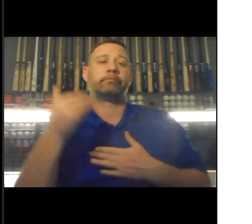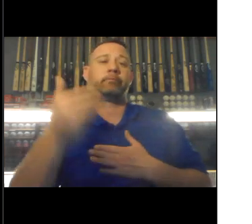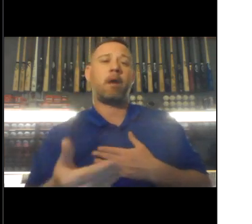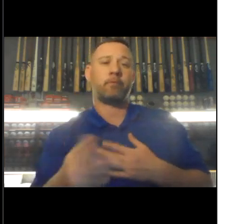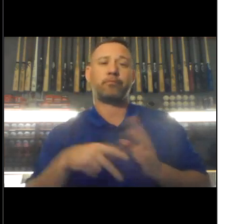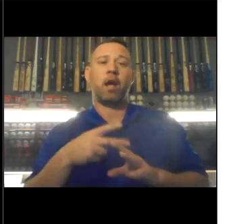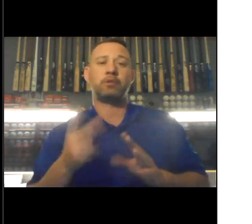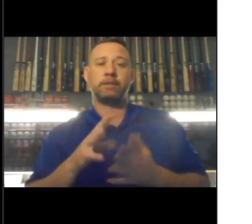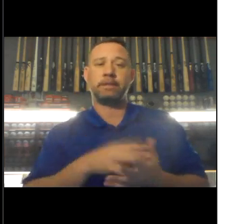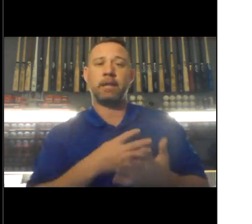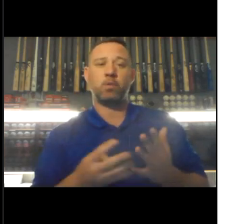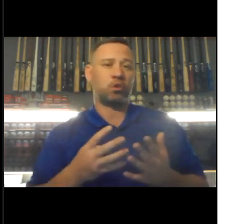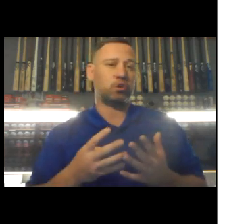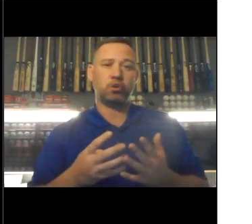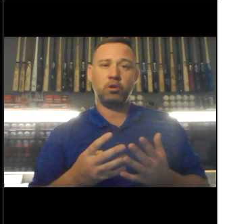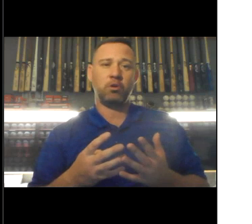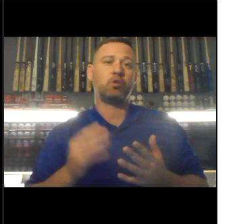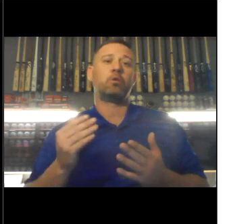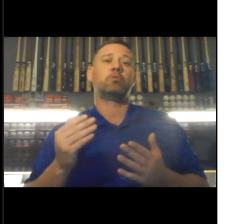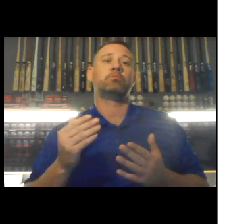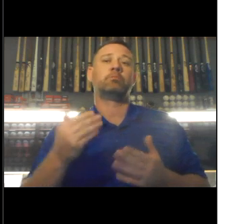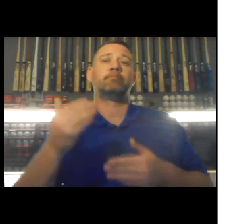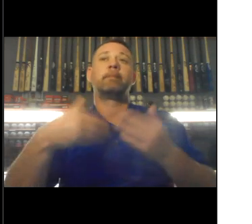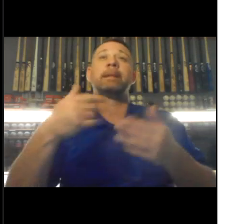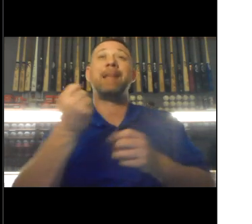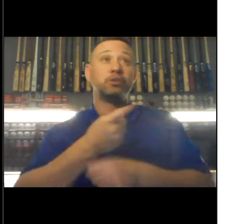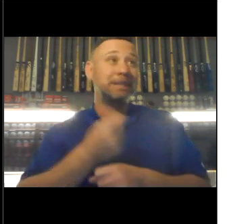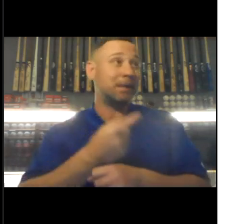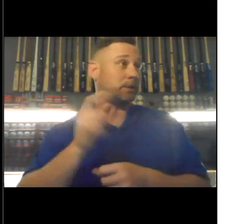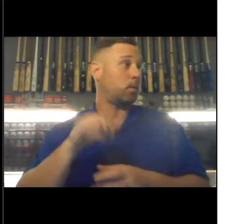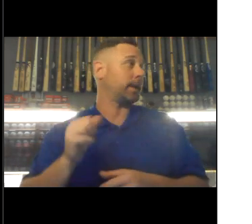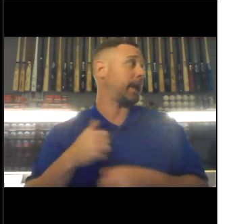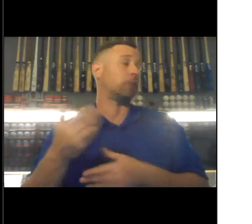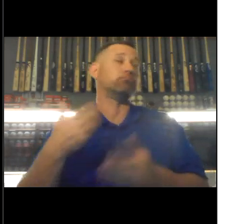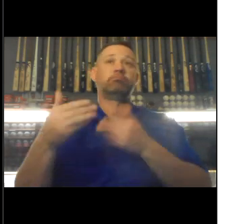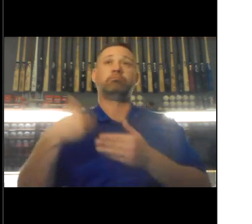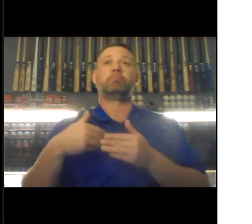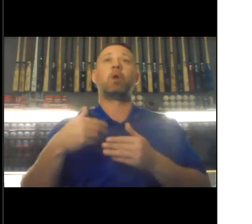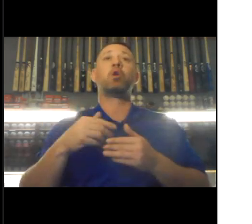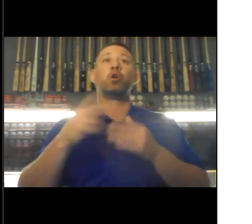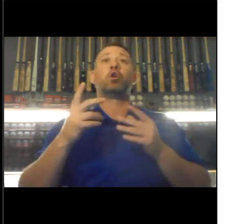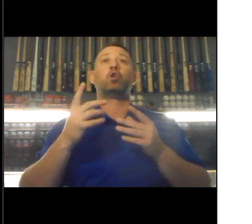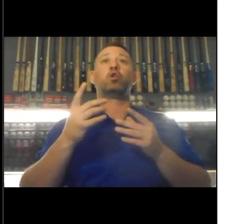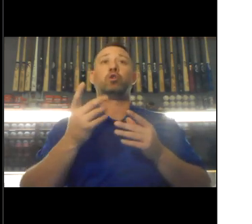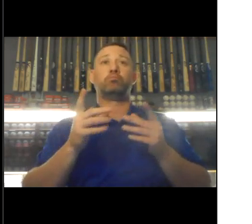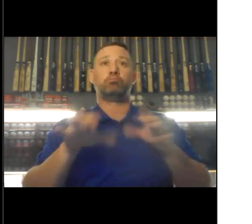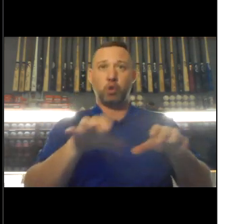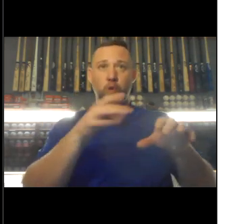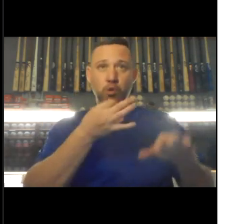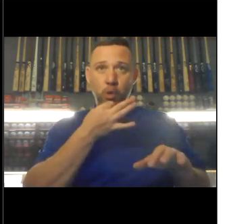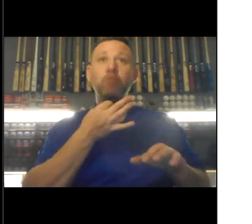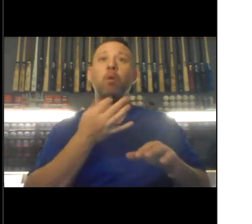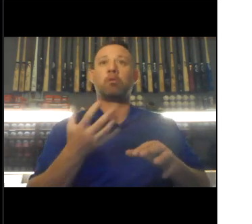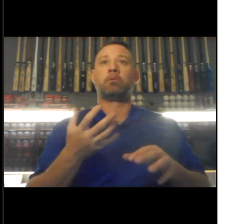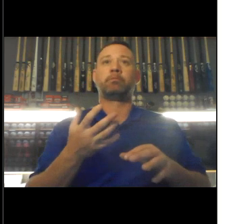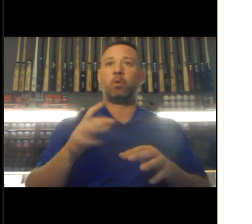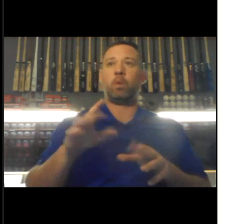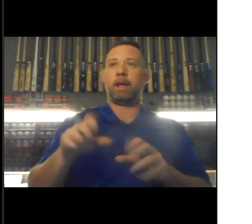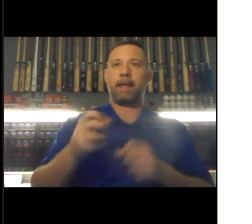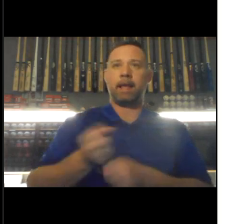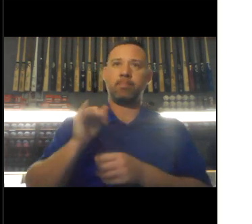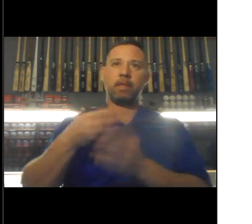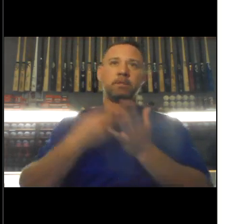scheduled to be programmed to be coming forward for next fiscal year, see if we can advance those, or if there's other opportunities to get this funding allocated and to